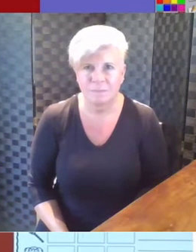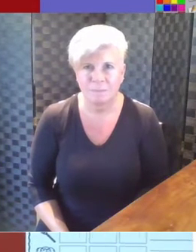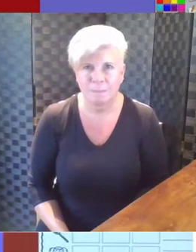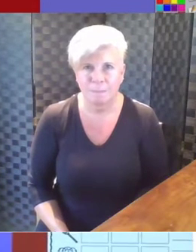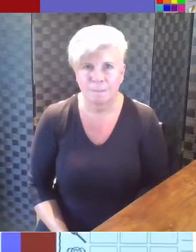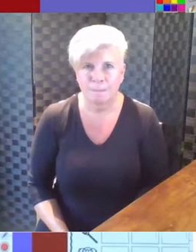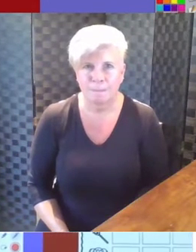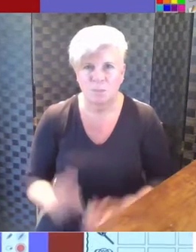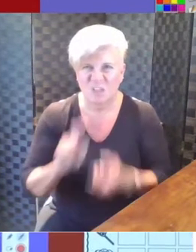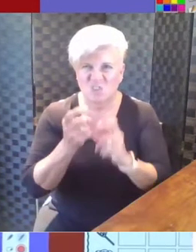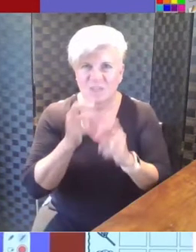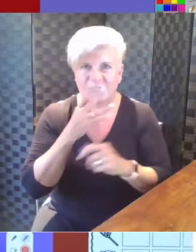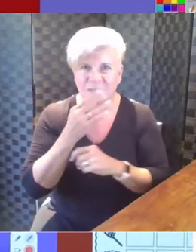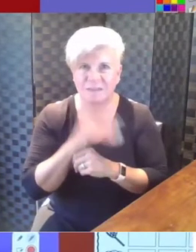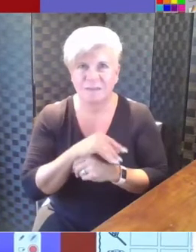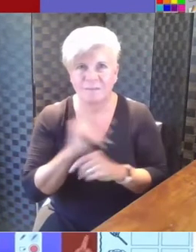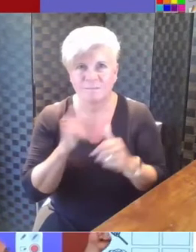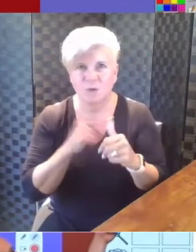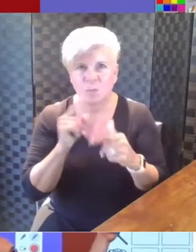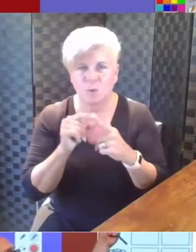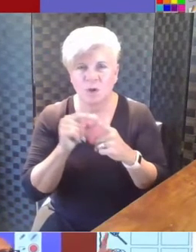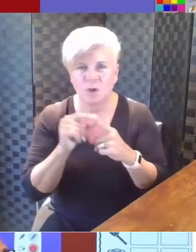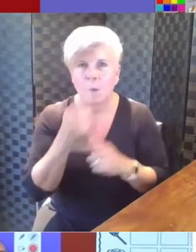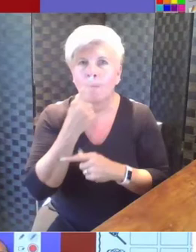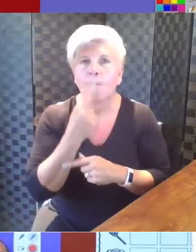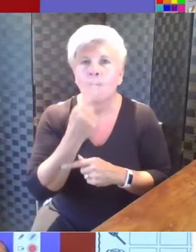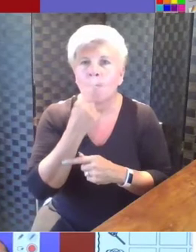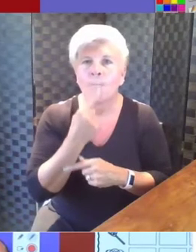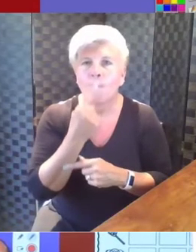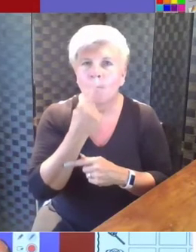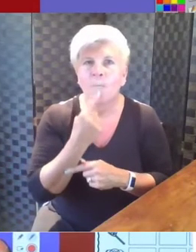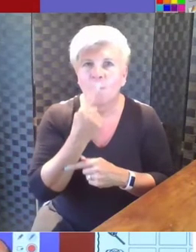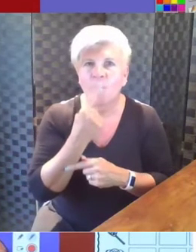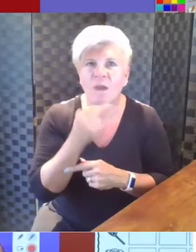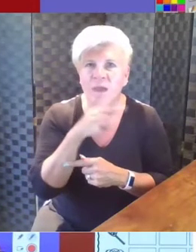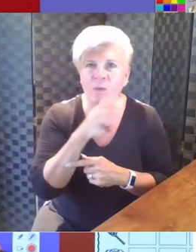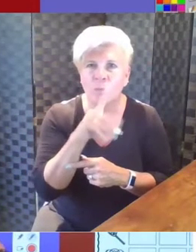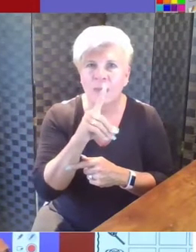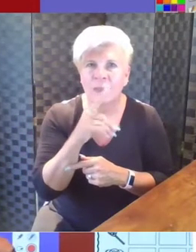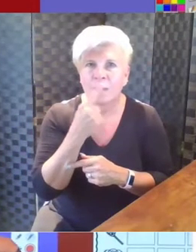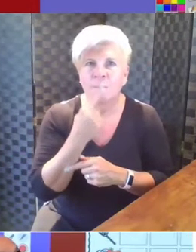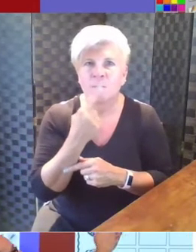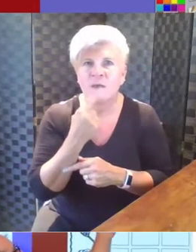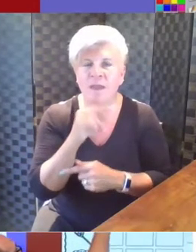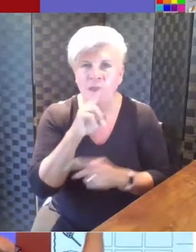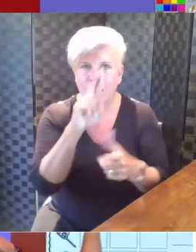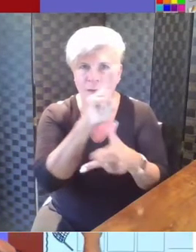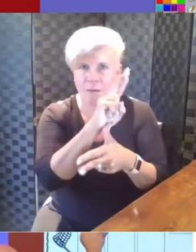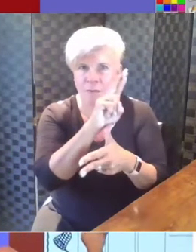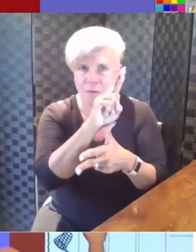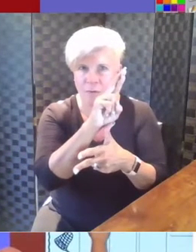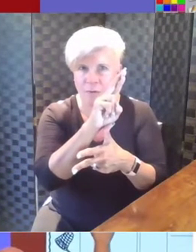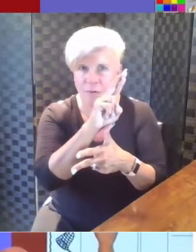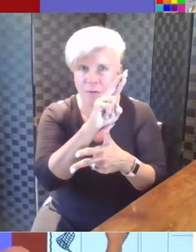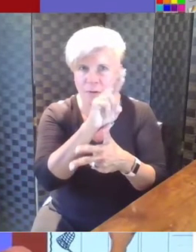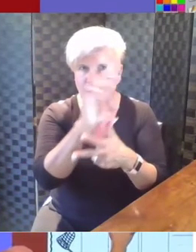I'm going to switch to this color because this is the first word. It's red. That's an easy color to spell. Can you spell it?